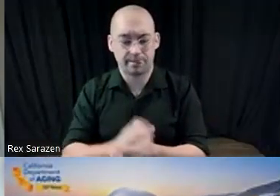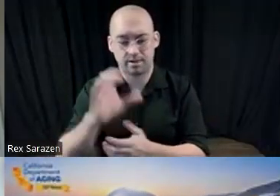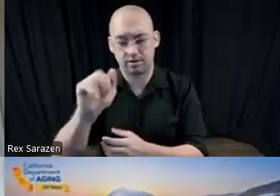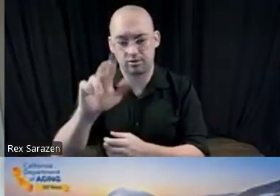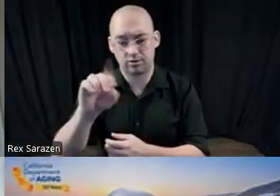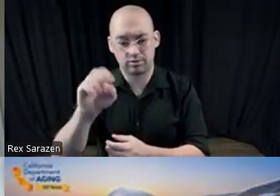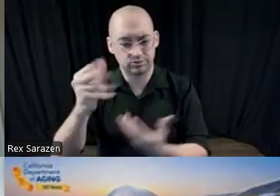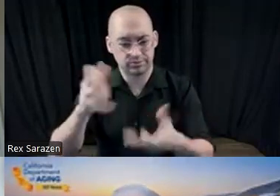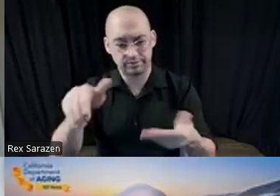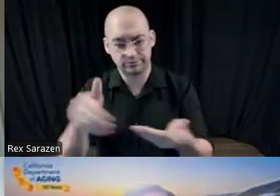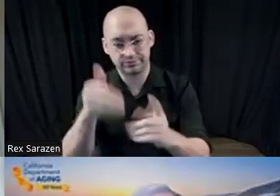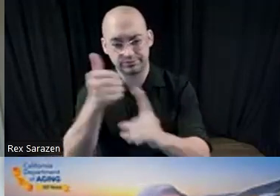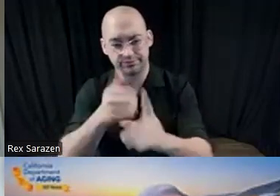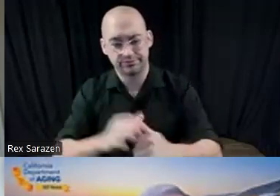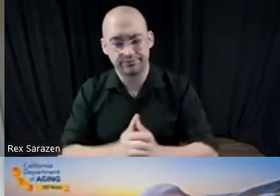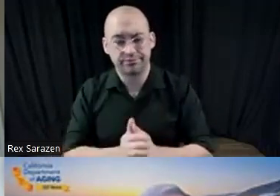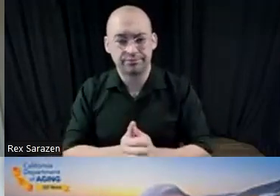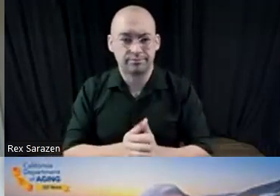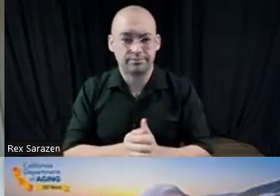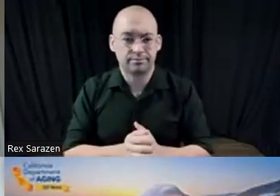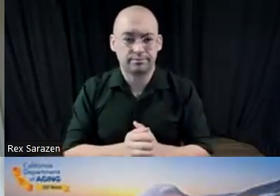introduce yourself?